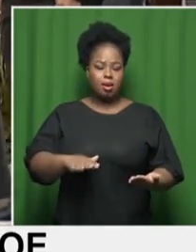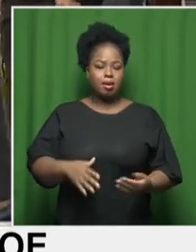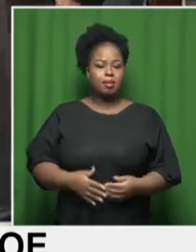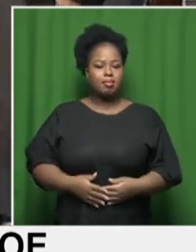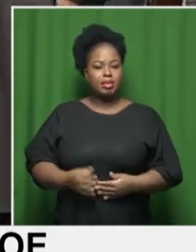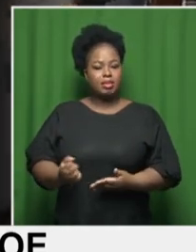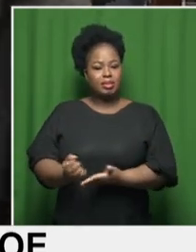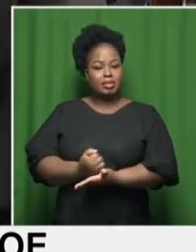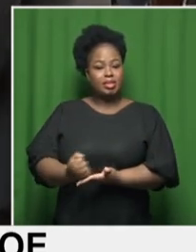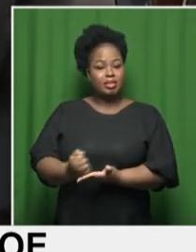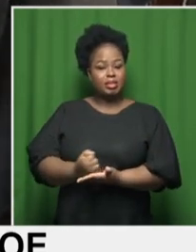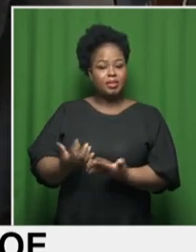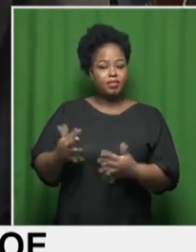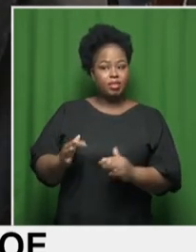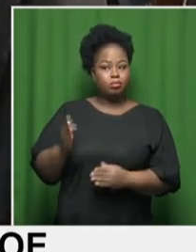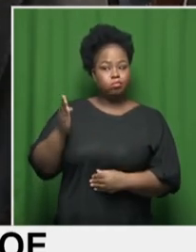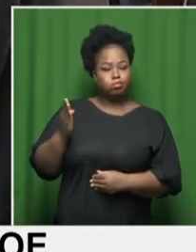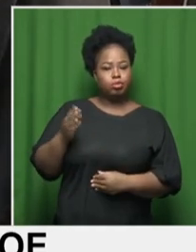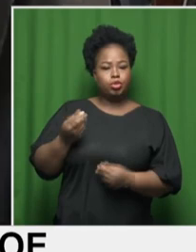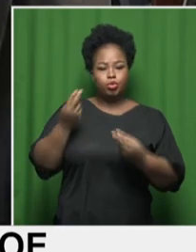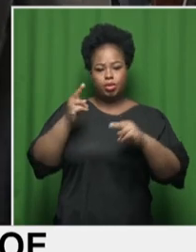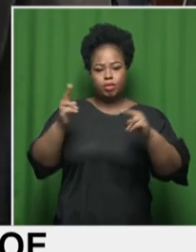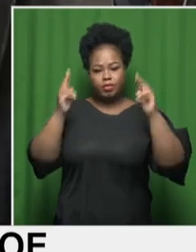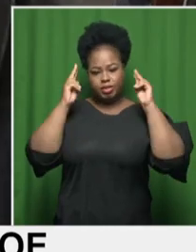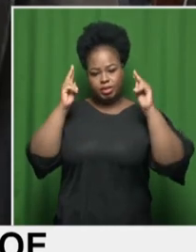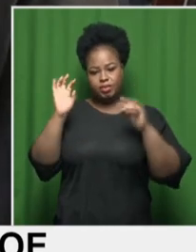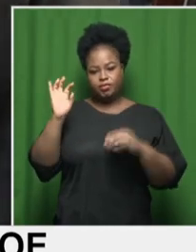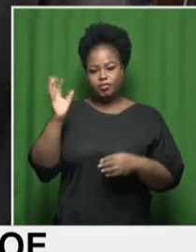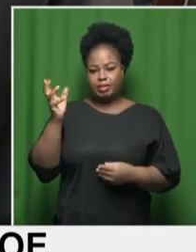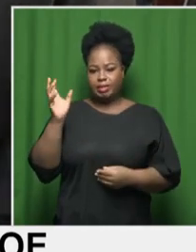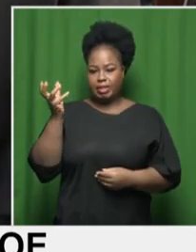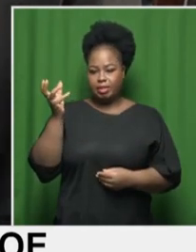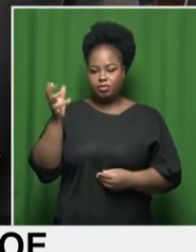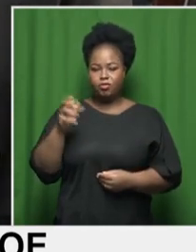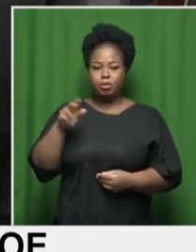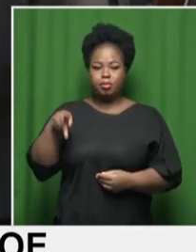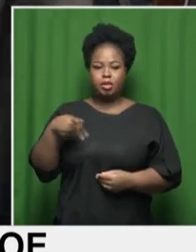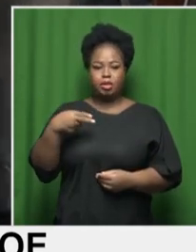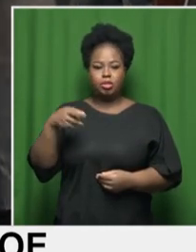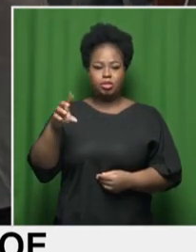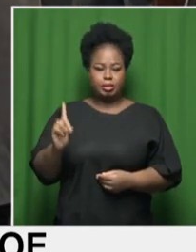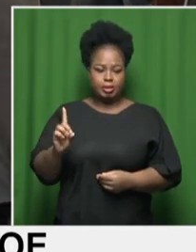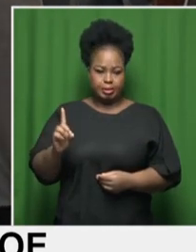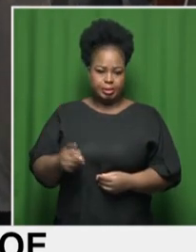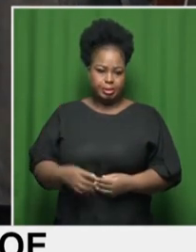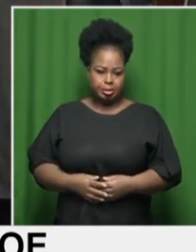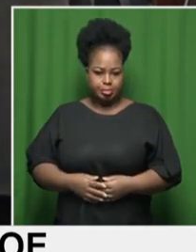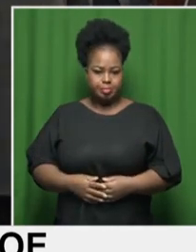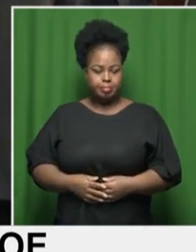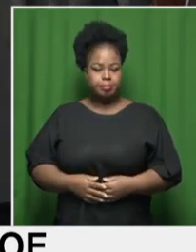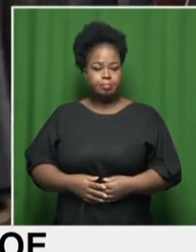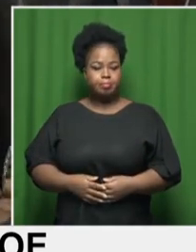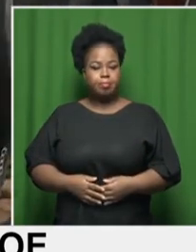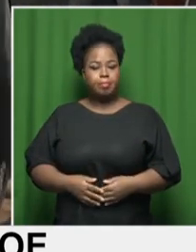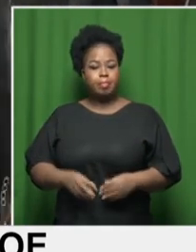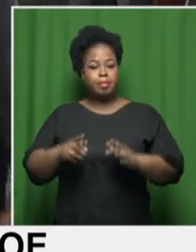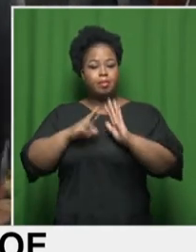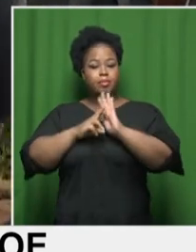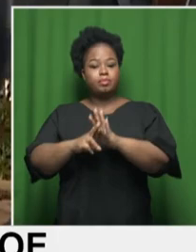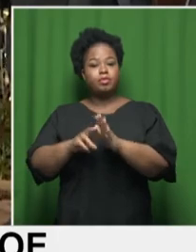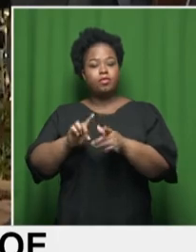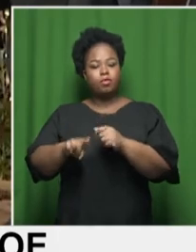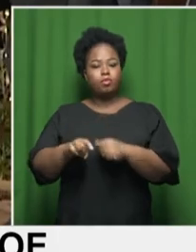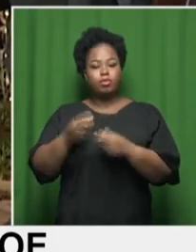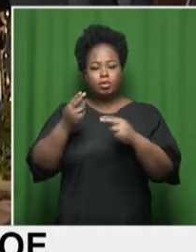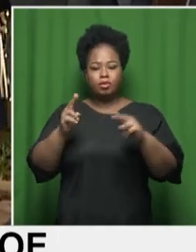actually registered at the University of the Free State for the PhD. A representative from the University of the